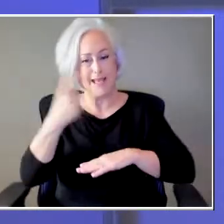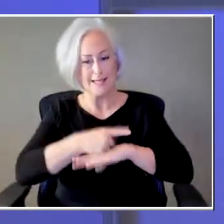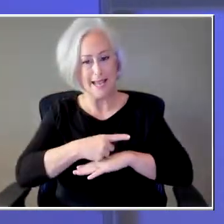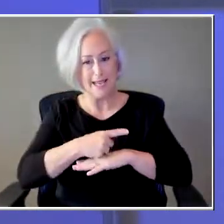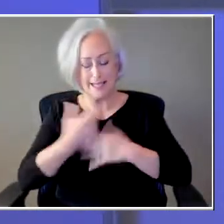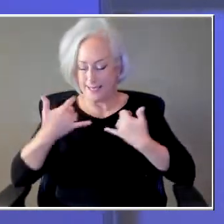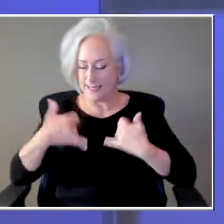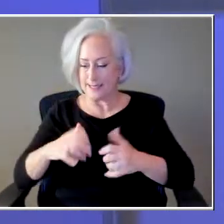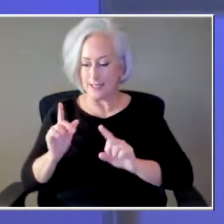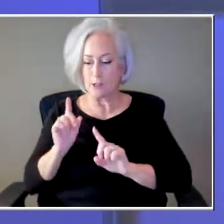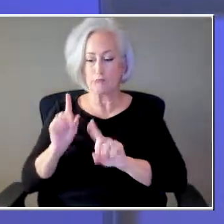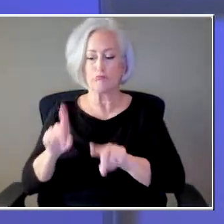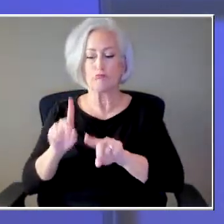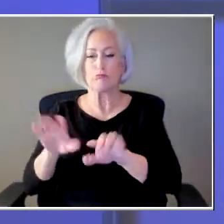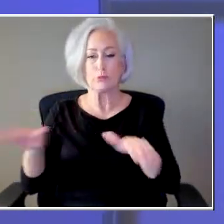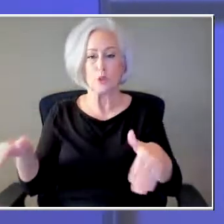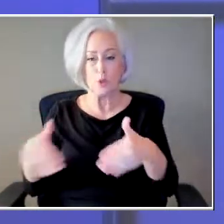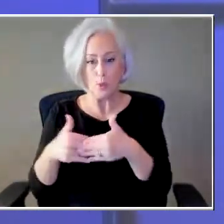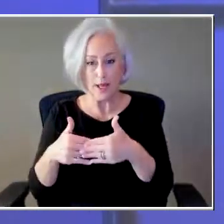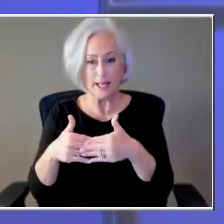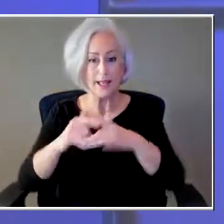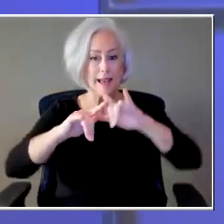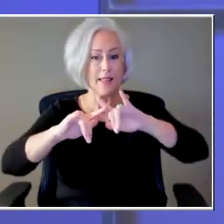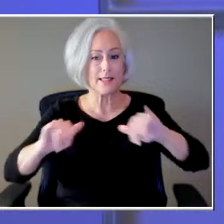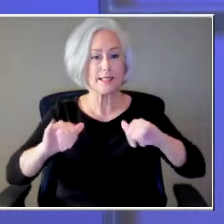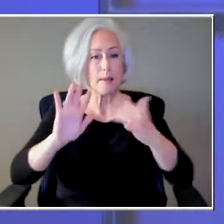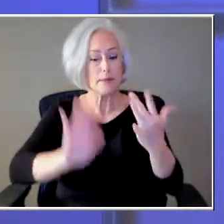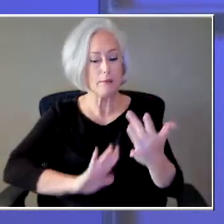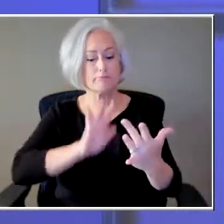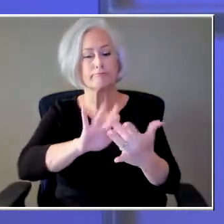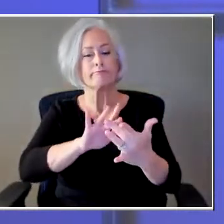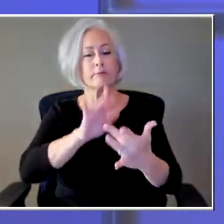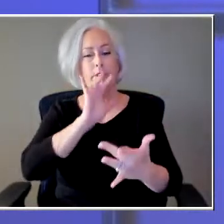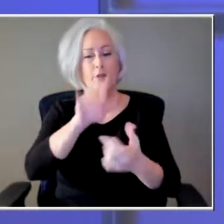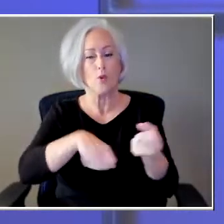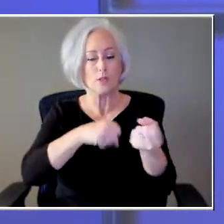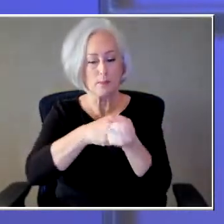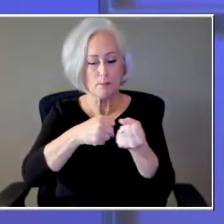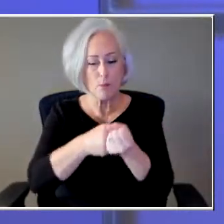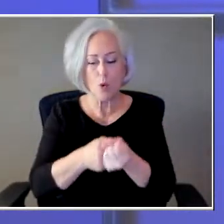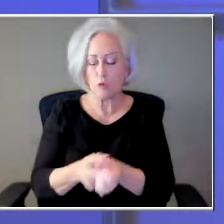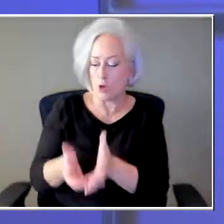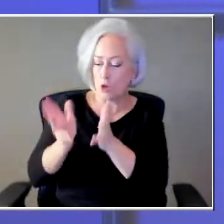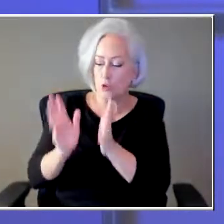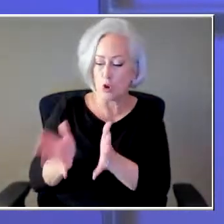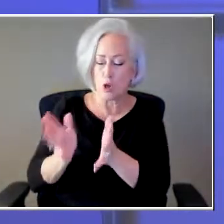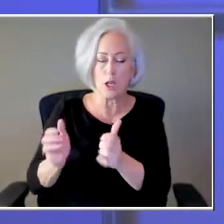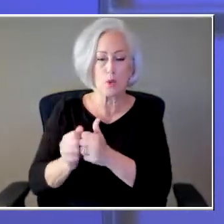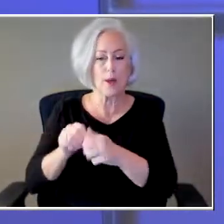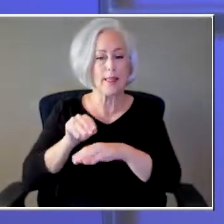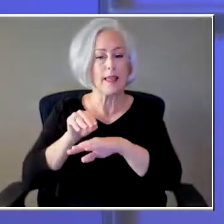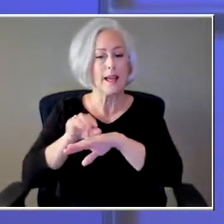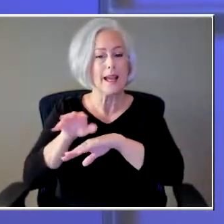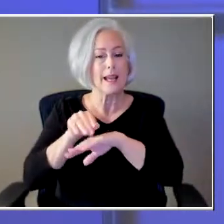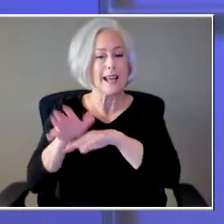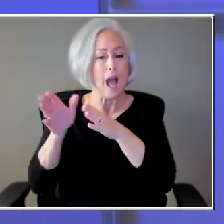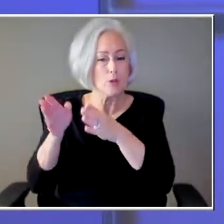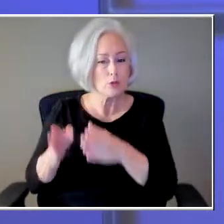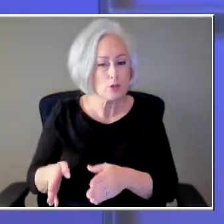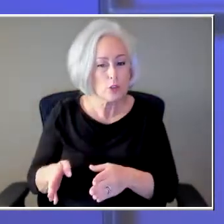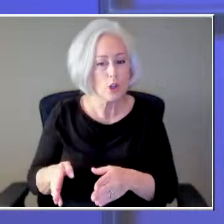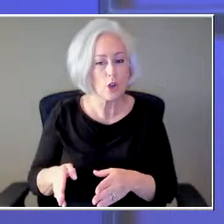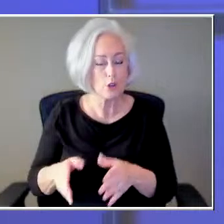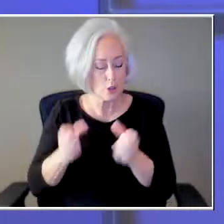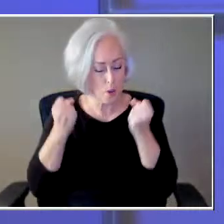out for support either through Turning Point or a counselor or whatever that looks like. So yeah, a lot of our participants come